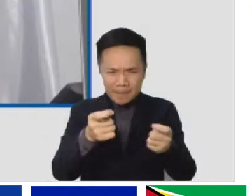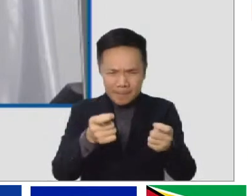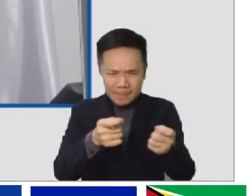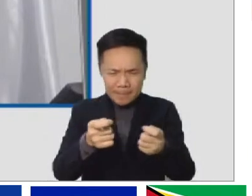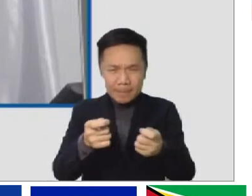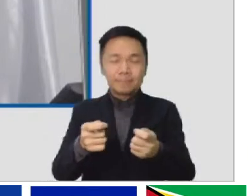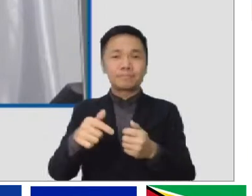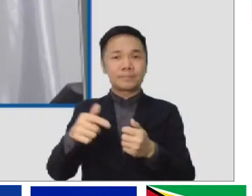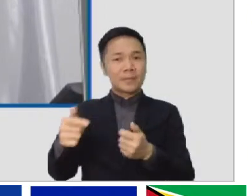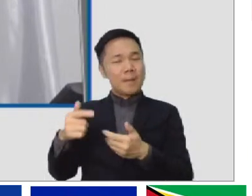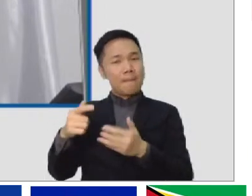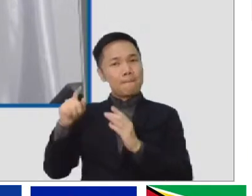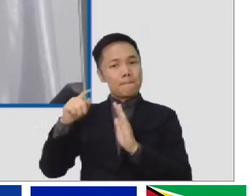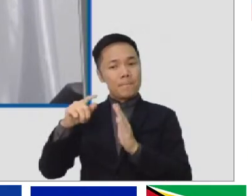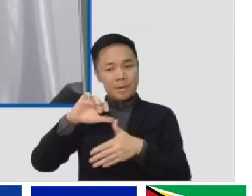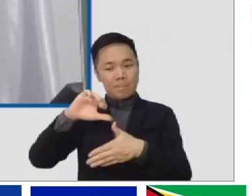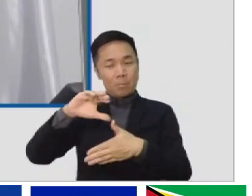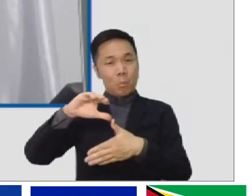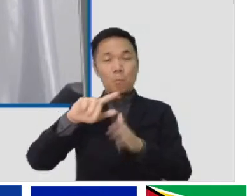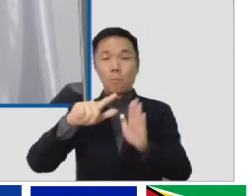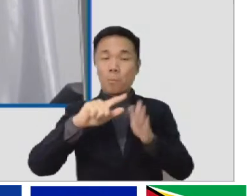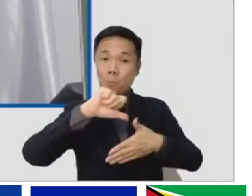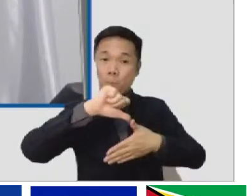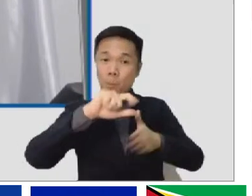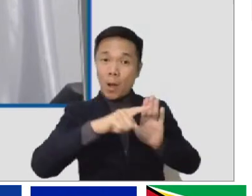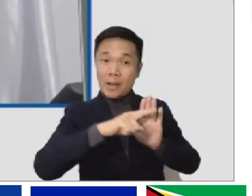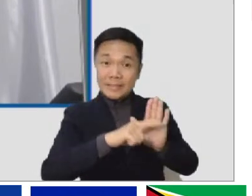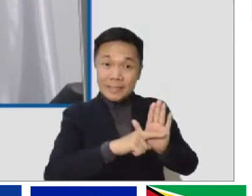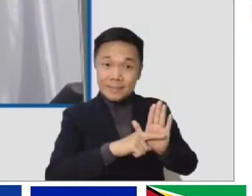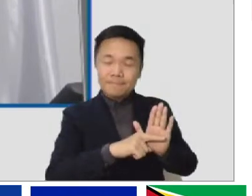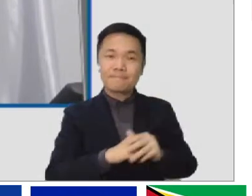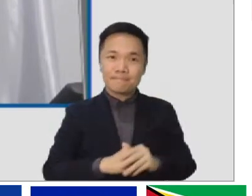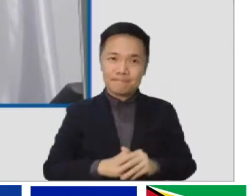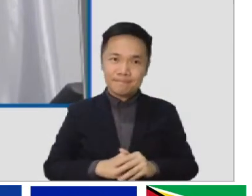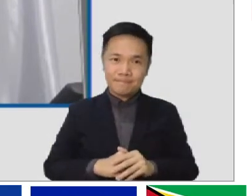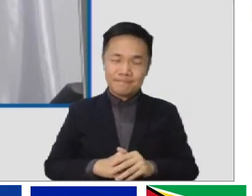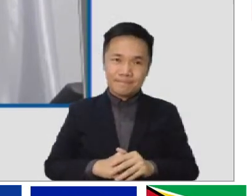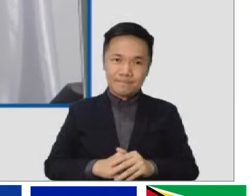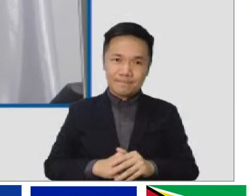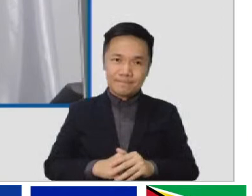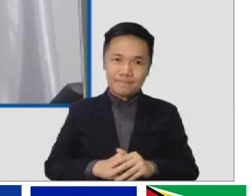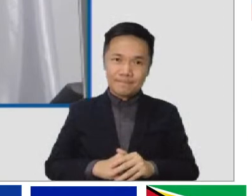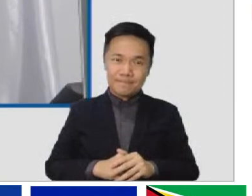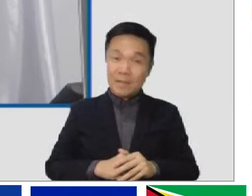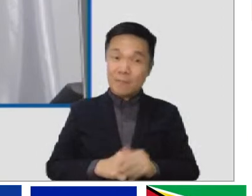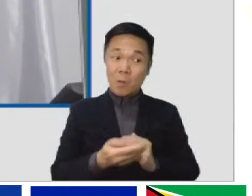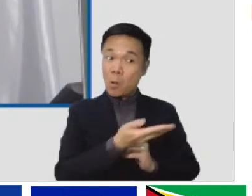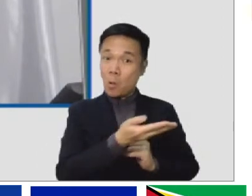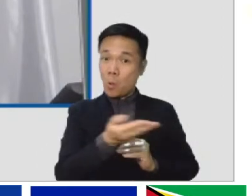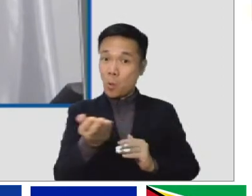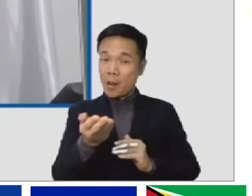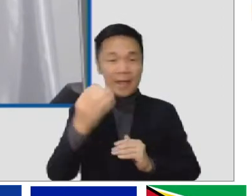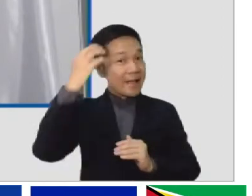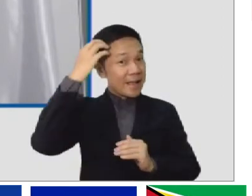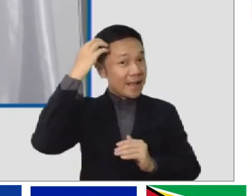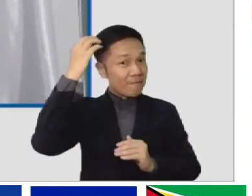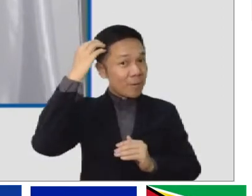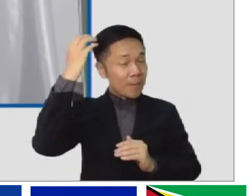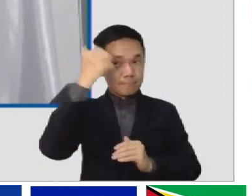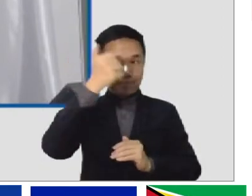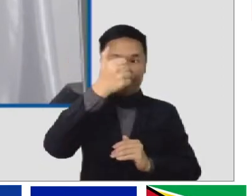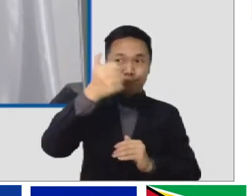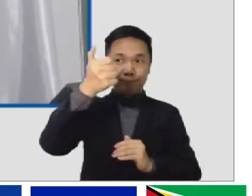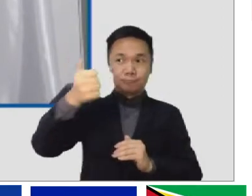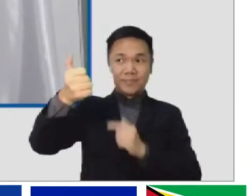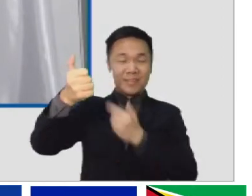on risk also establishes that each government is responsible mainly for preventing,